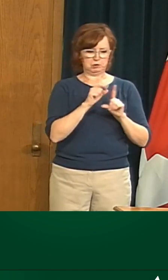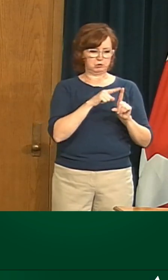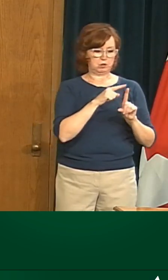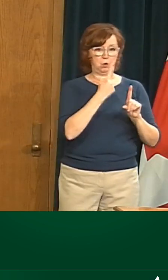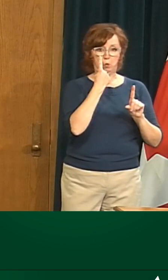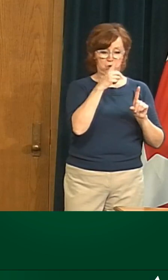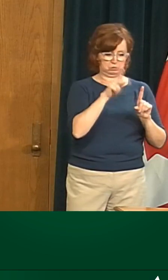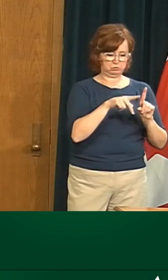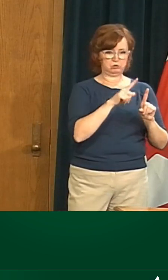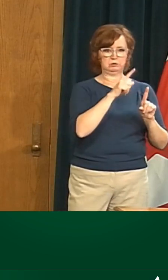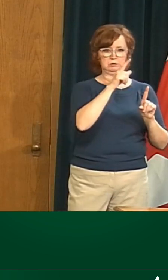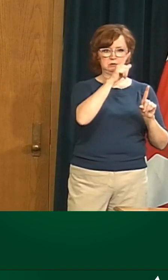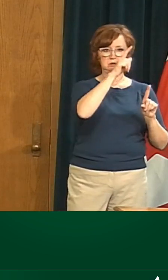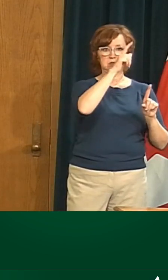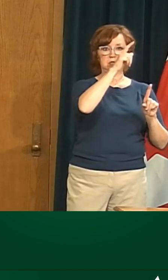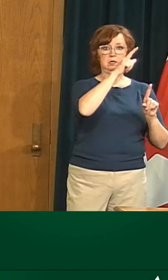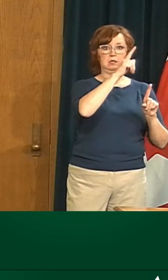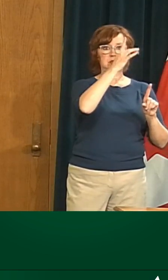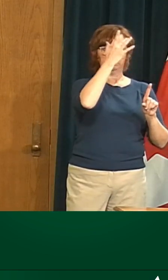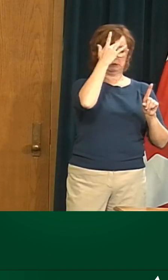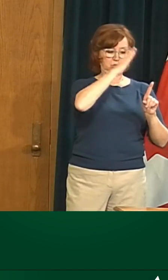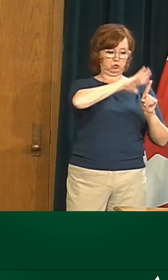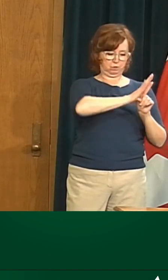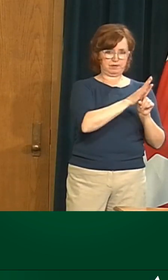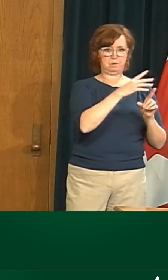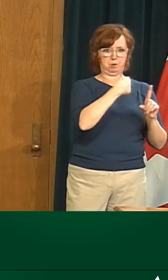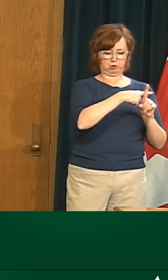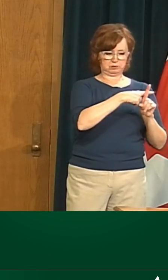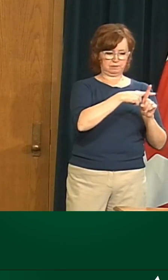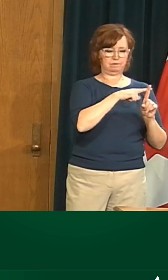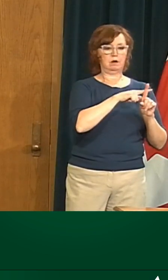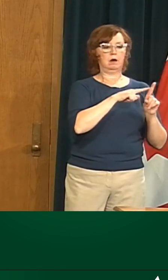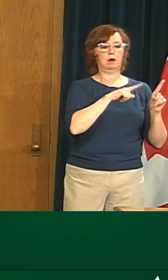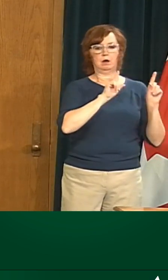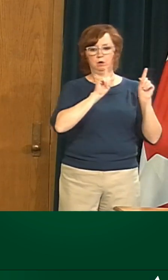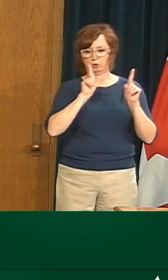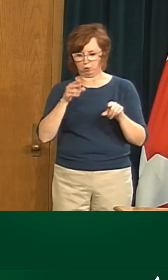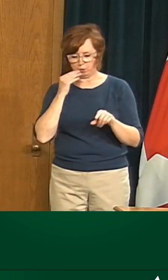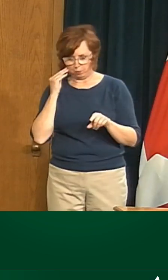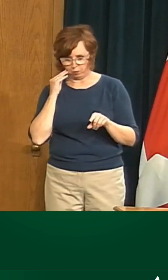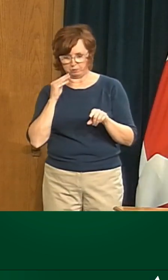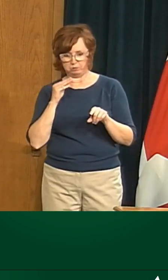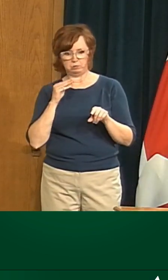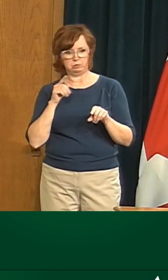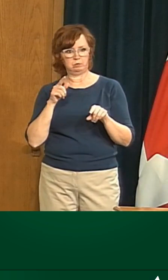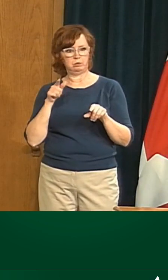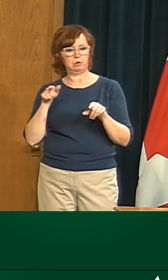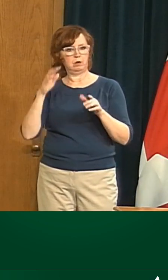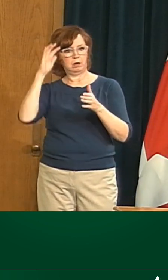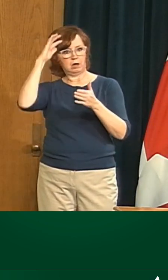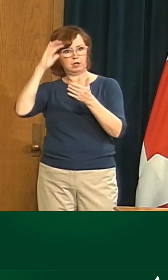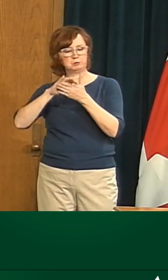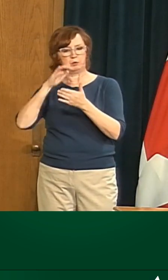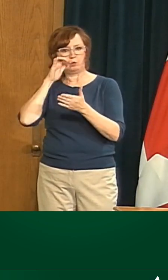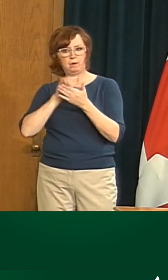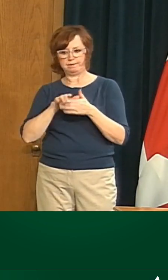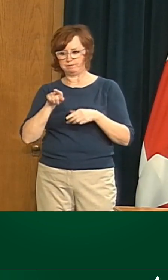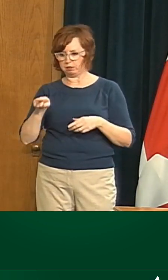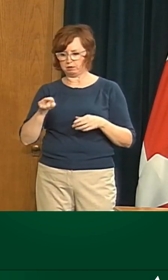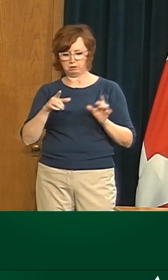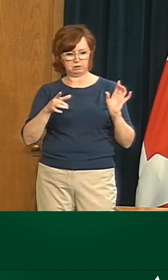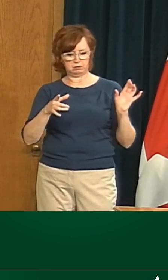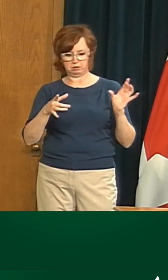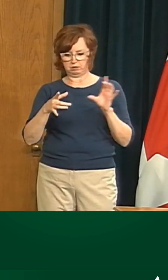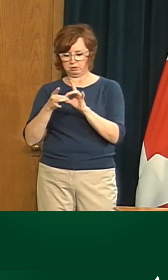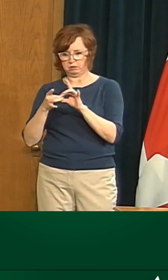home and live in households where there may be other household members who may be working in other settings that are also high risk, like home care